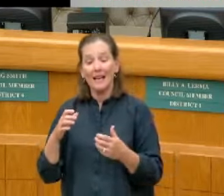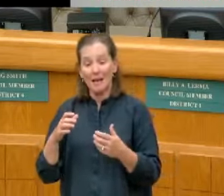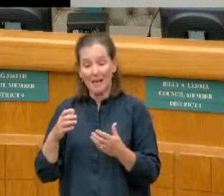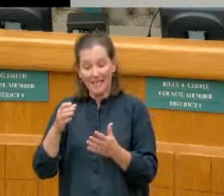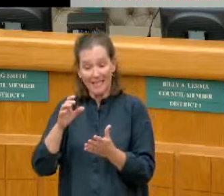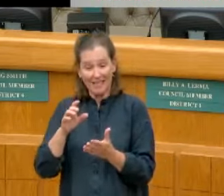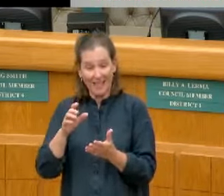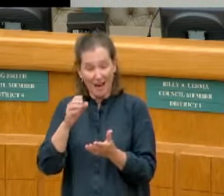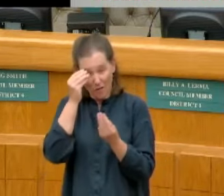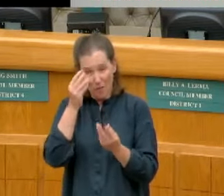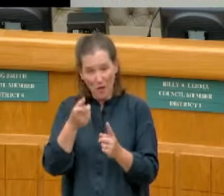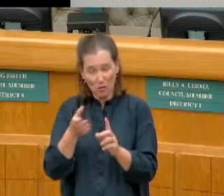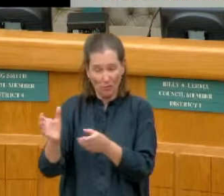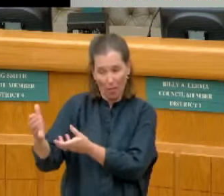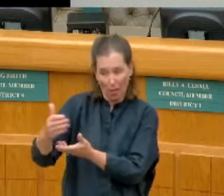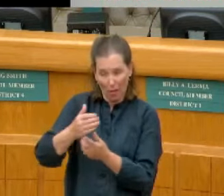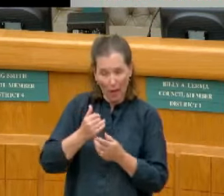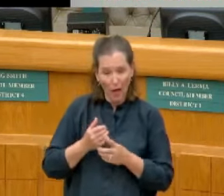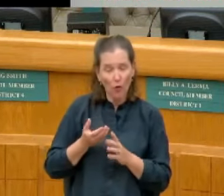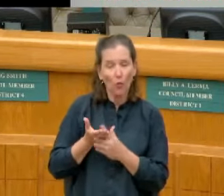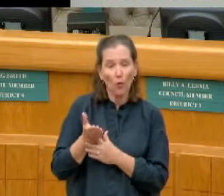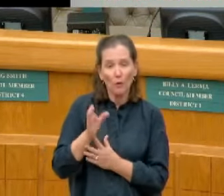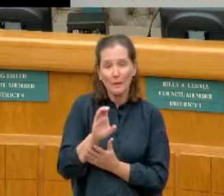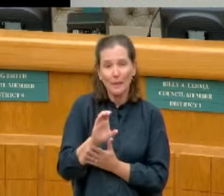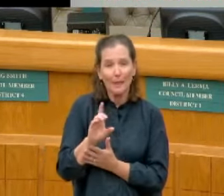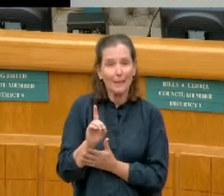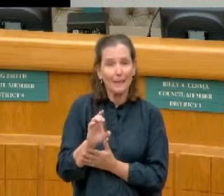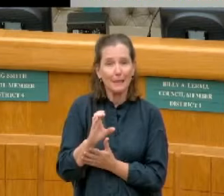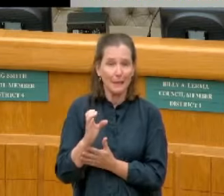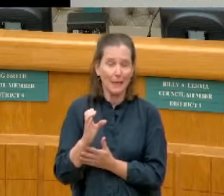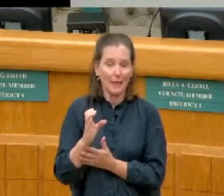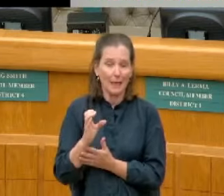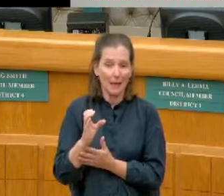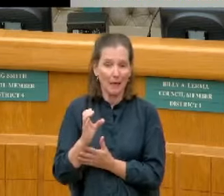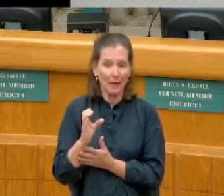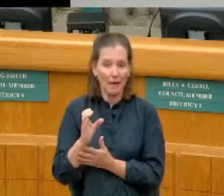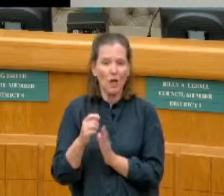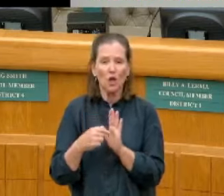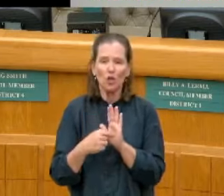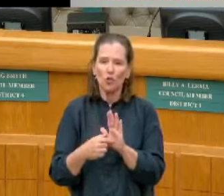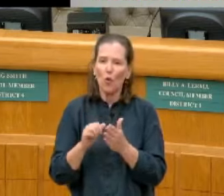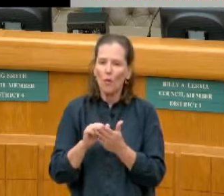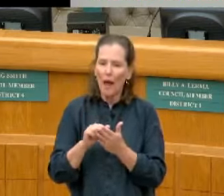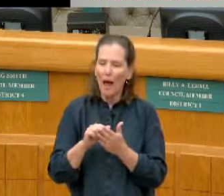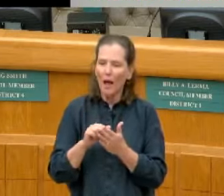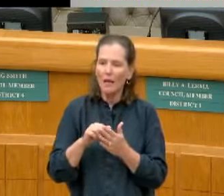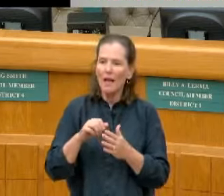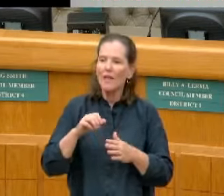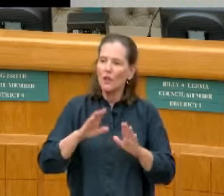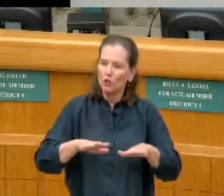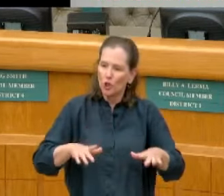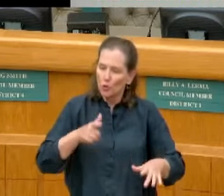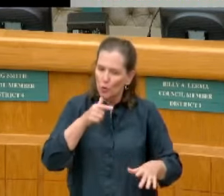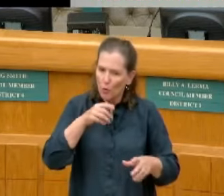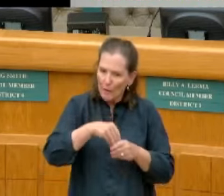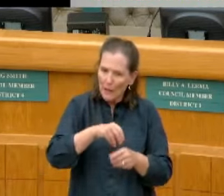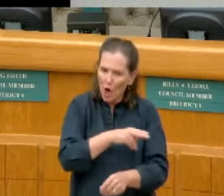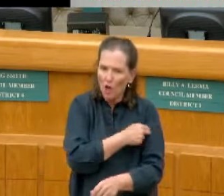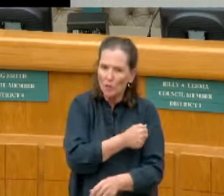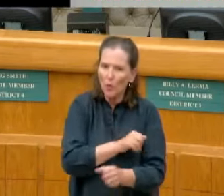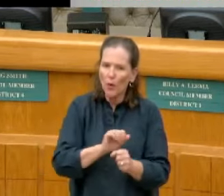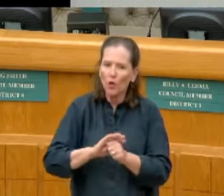most cases, COVID-19 may be milder in young children than in adults, but parents and caretakers